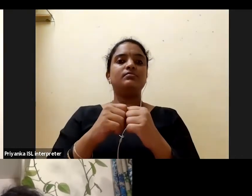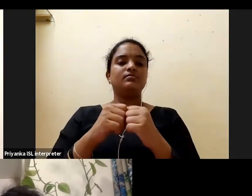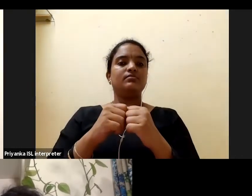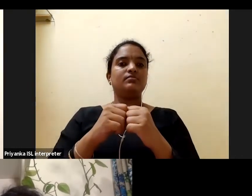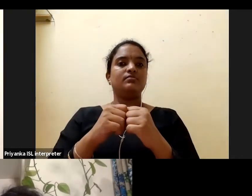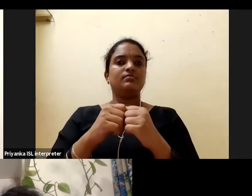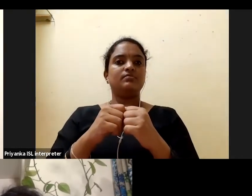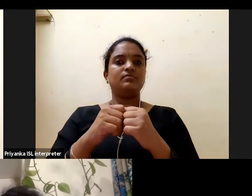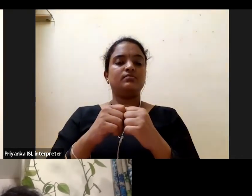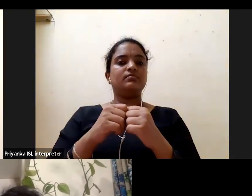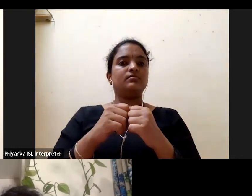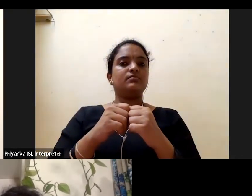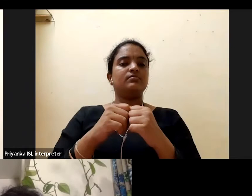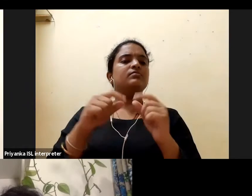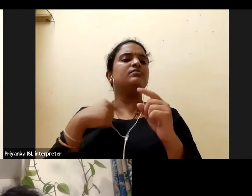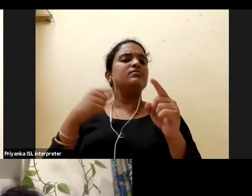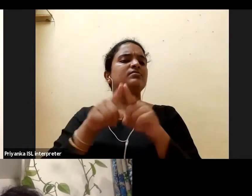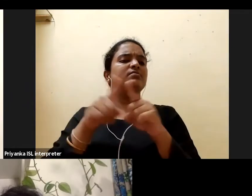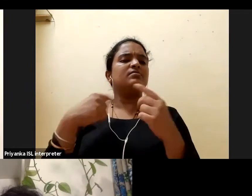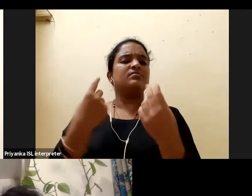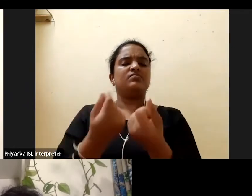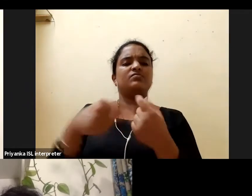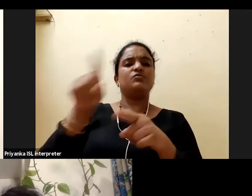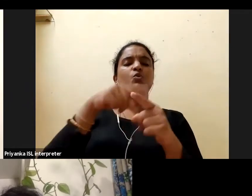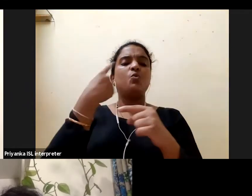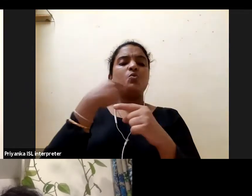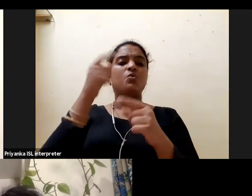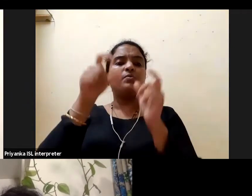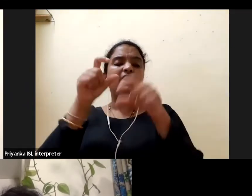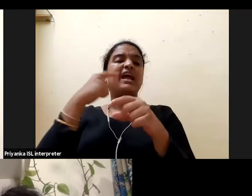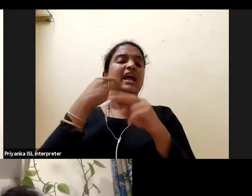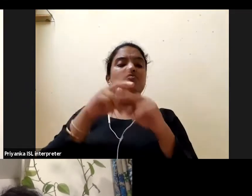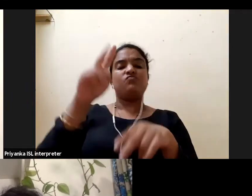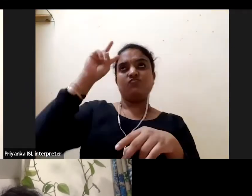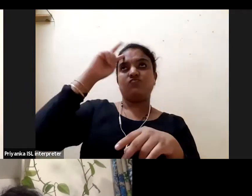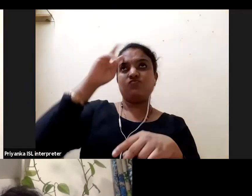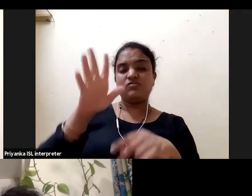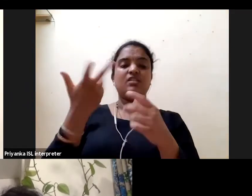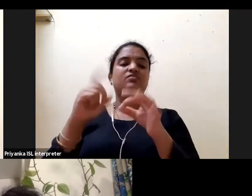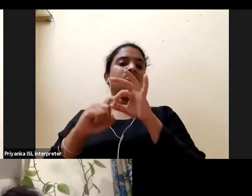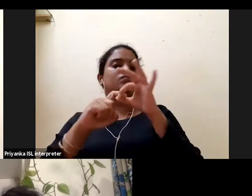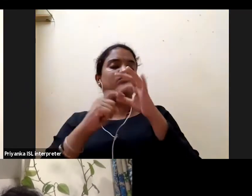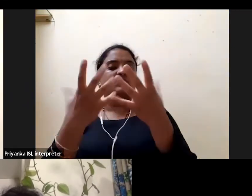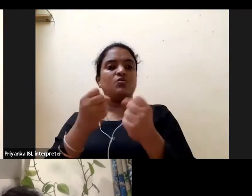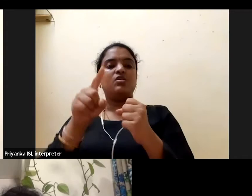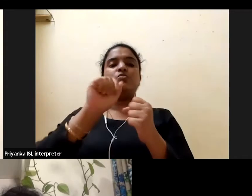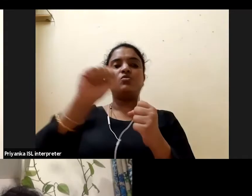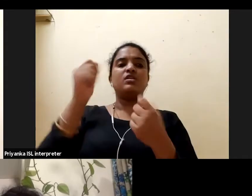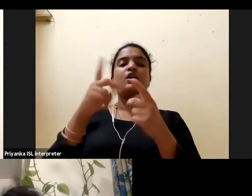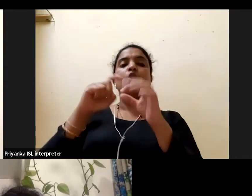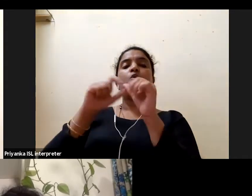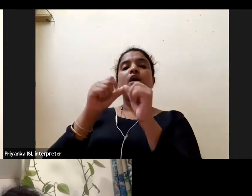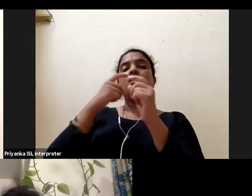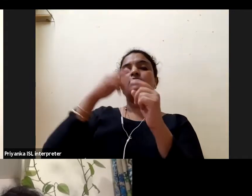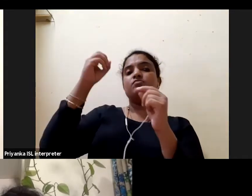session. And a quick reminder to everybody in the audience to address any questions that you have for Nandita using the Q&A box at the bottom